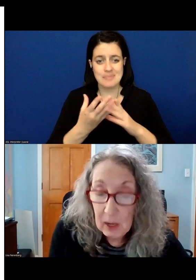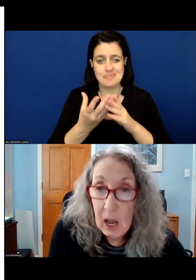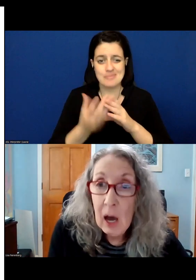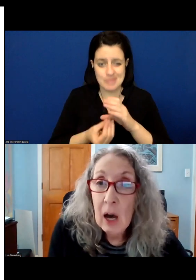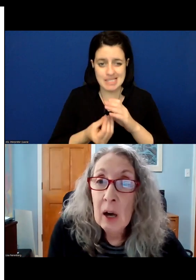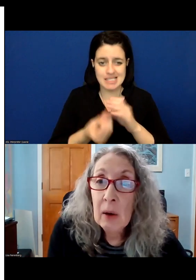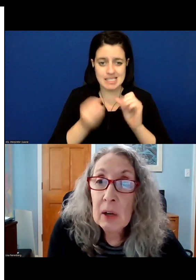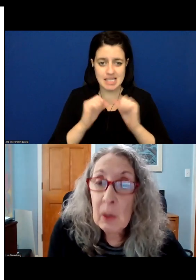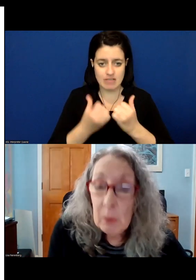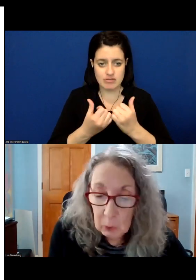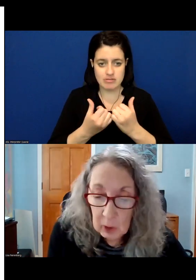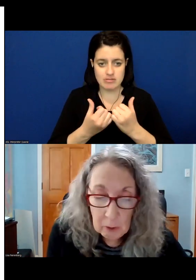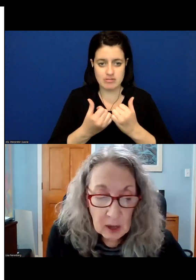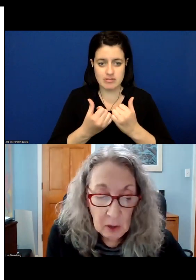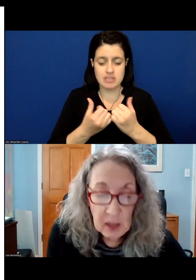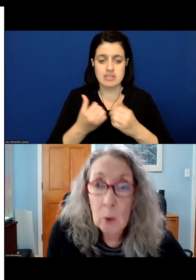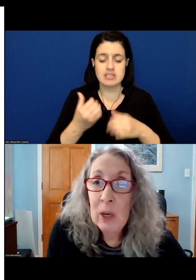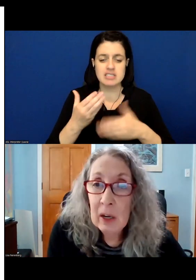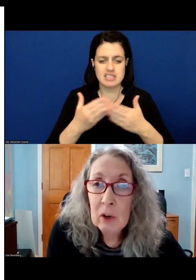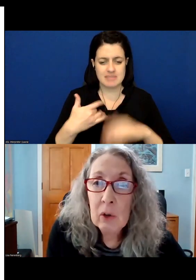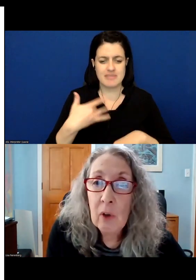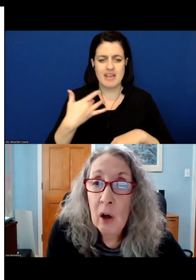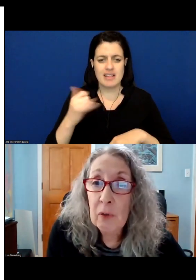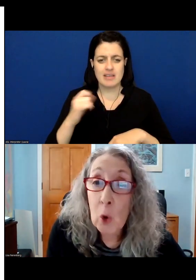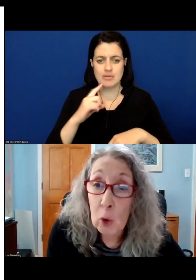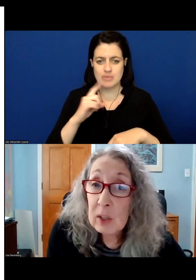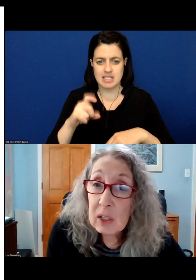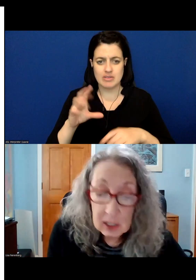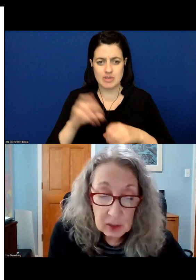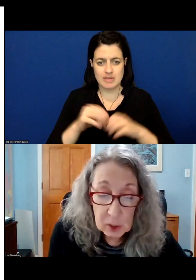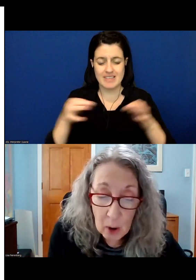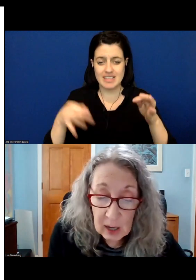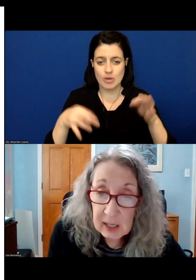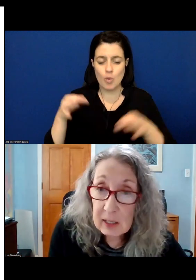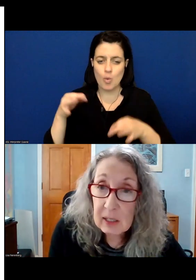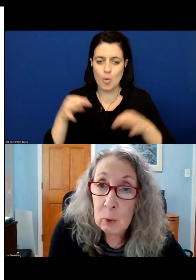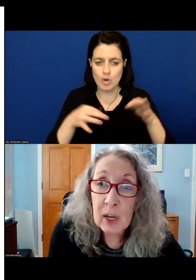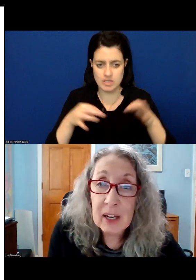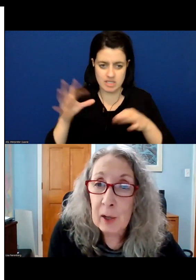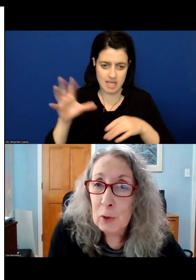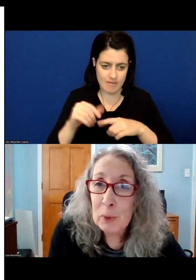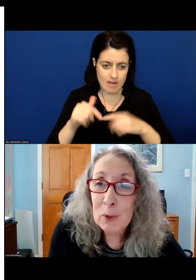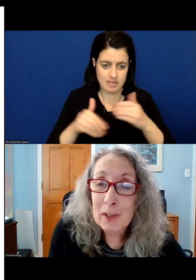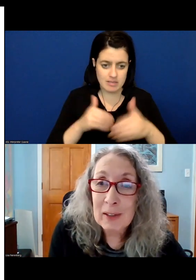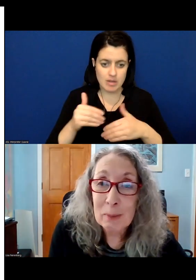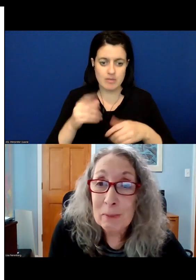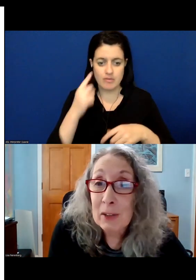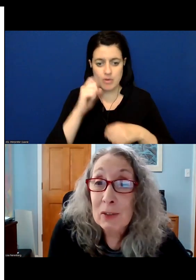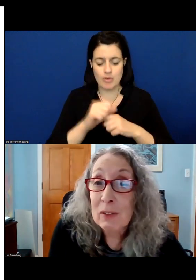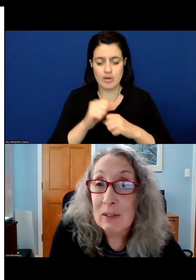agencies. Some of us really felt that we needed to involve the courts in this process. In working in elder